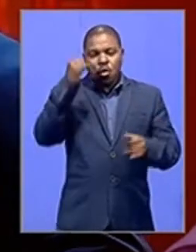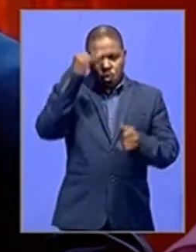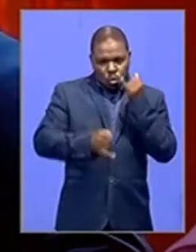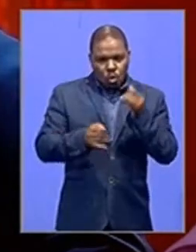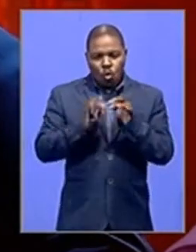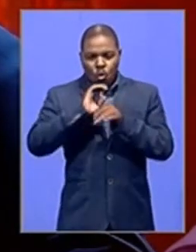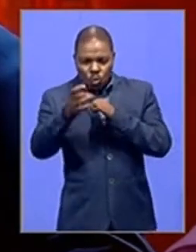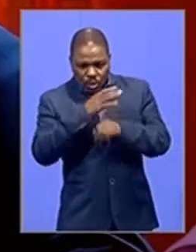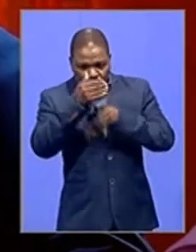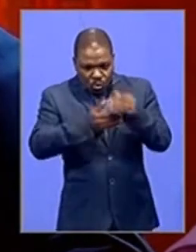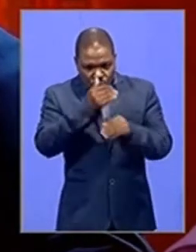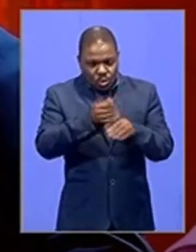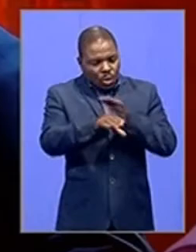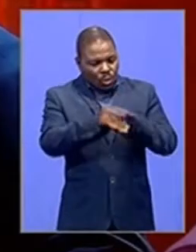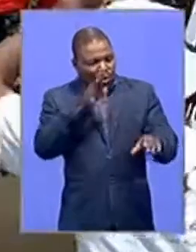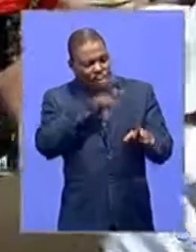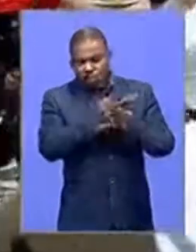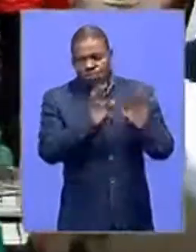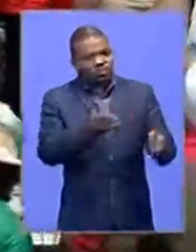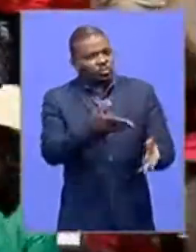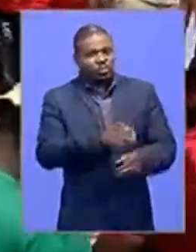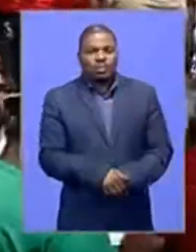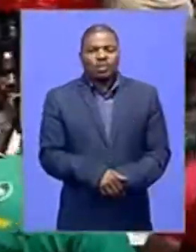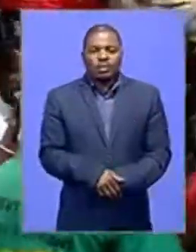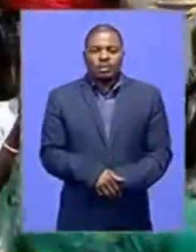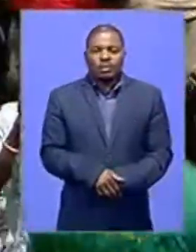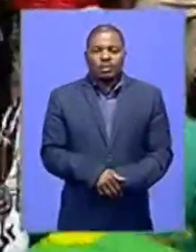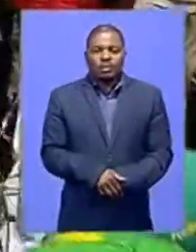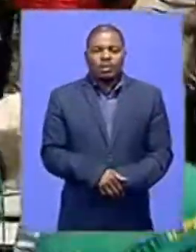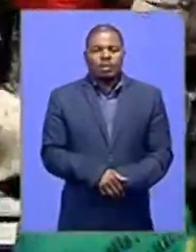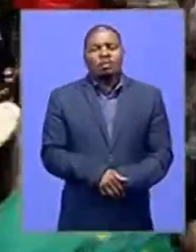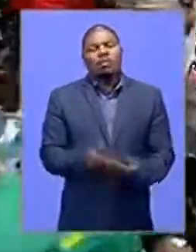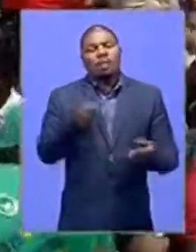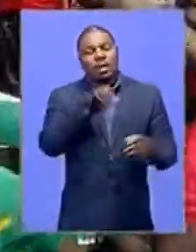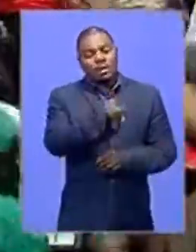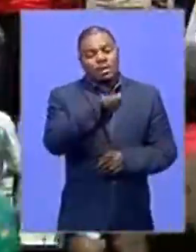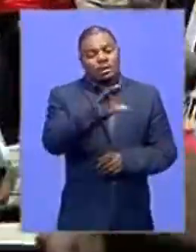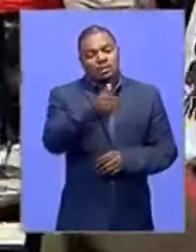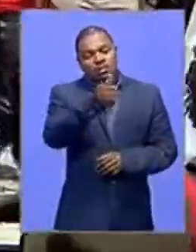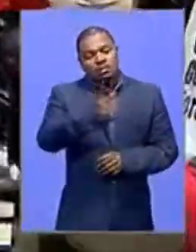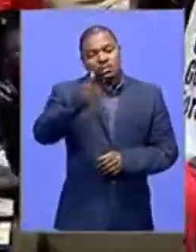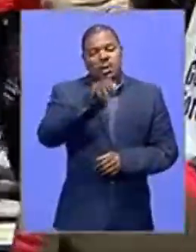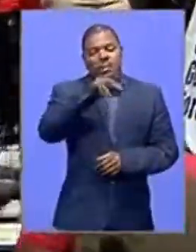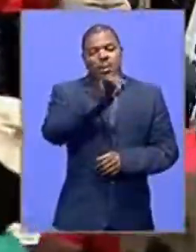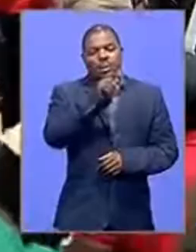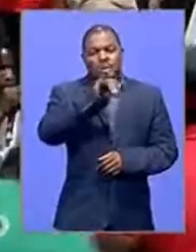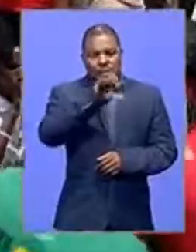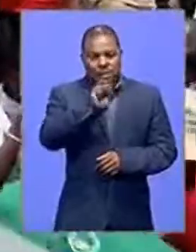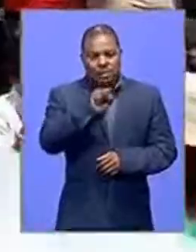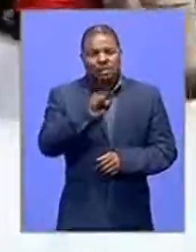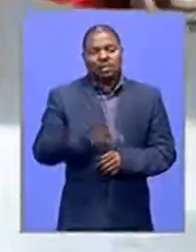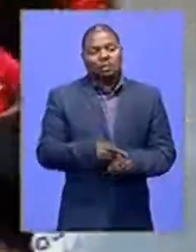not been reversed, and that is an untenable situation. Mohlankedi wa tshepedišo ya ditirelo SABC Ian Plakis o